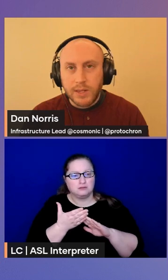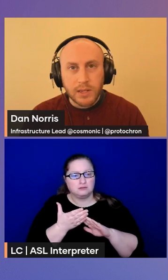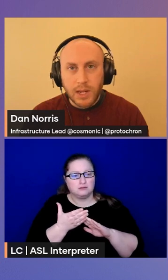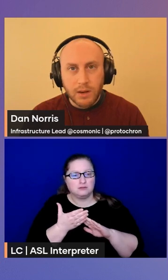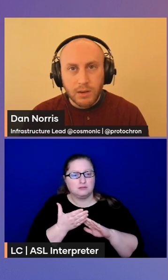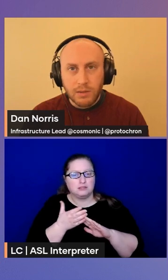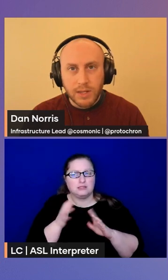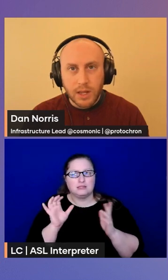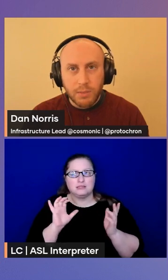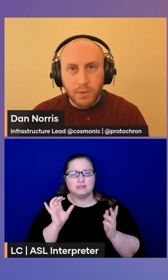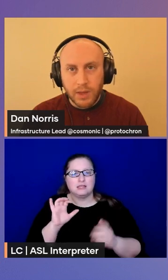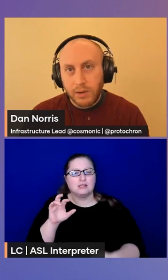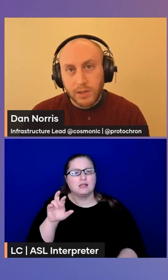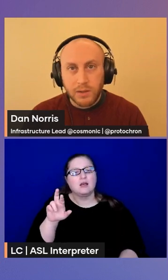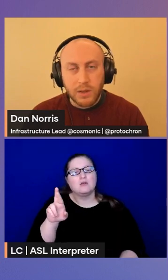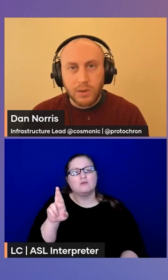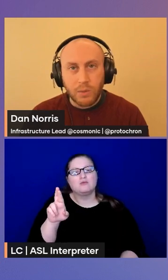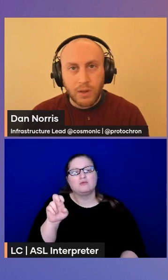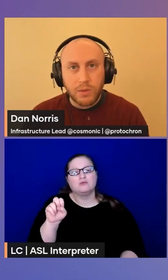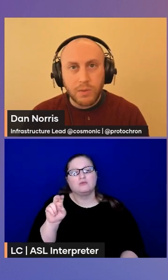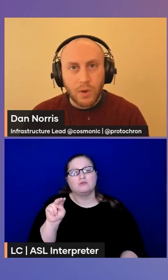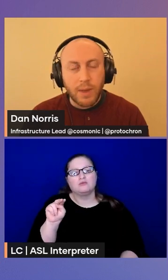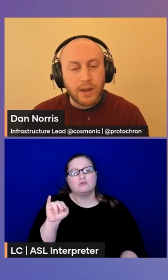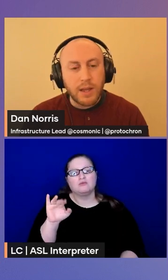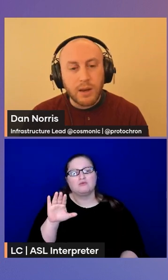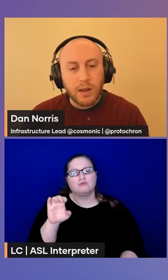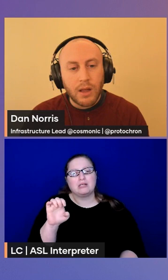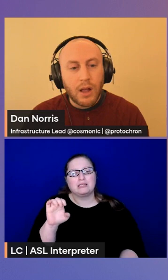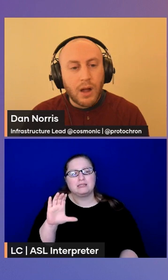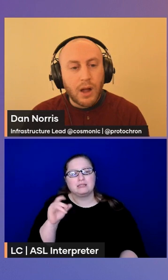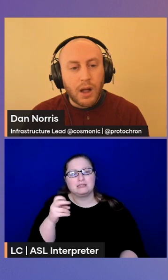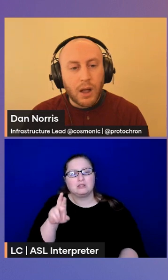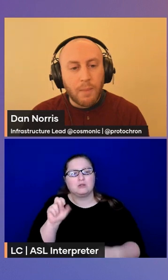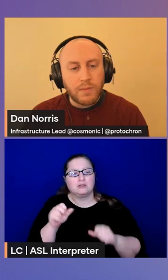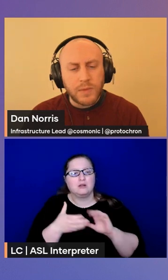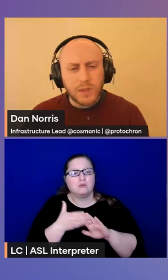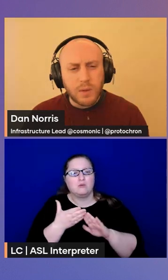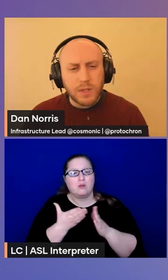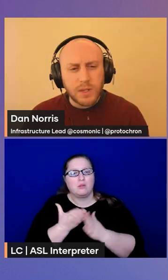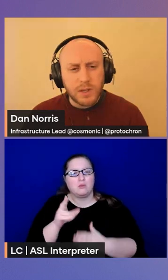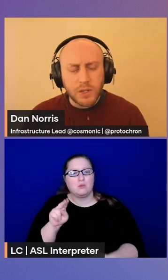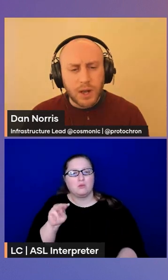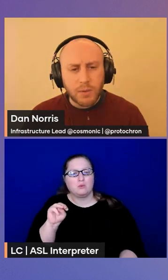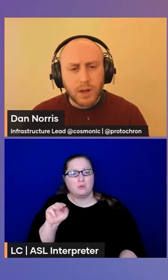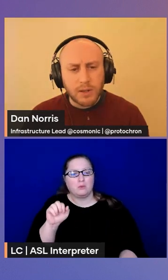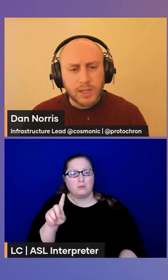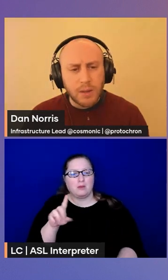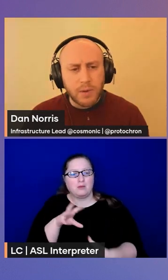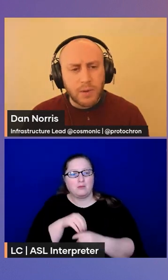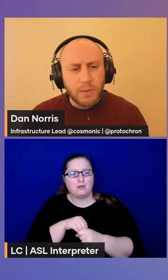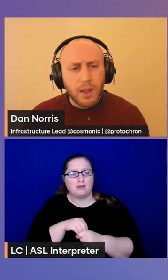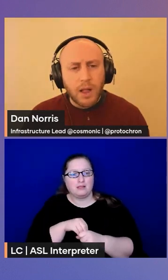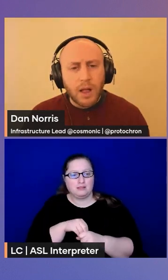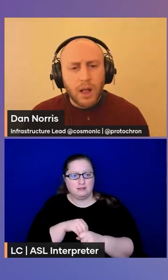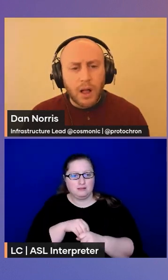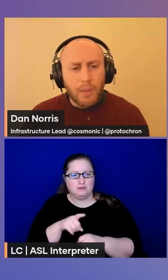Redis container example that you can run through Nomad init. So this is just a job that we call